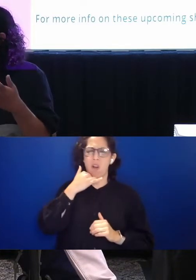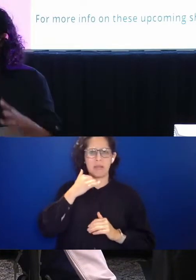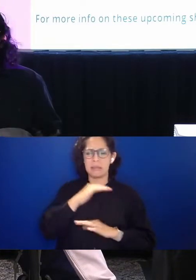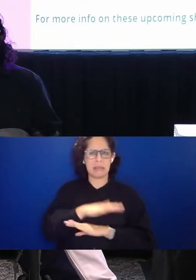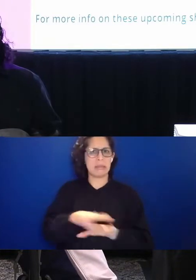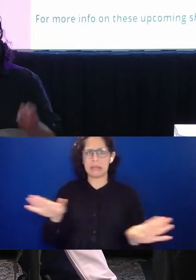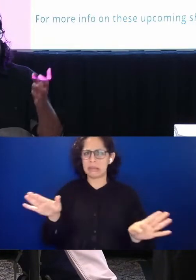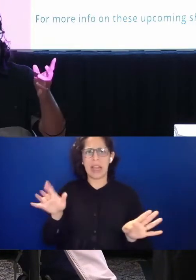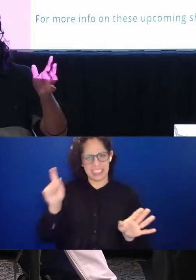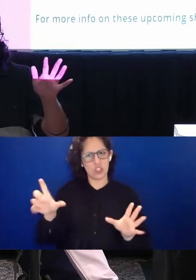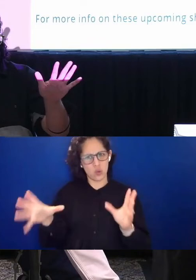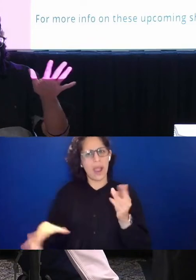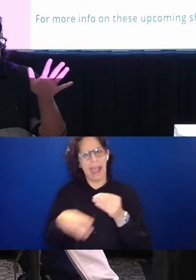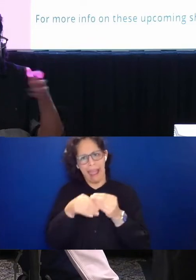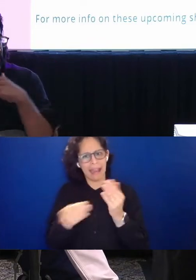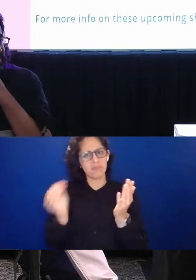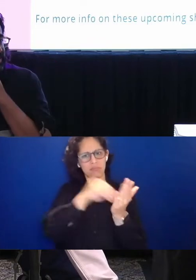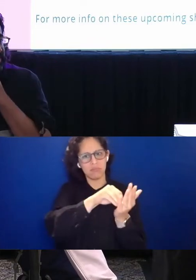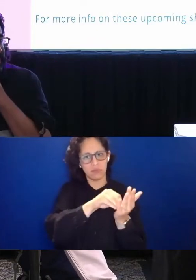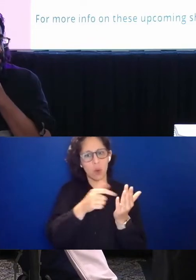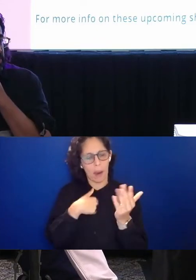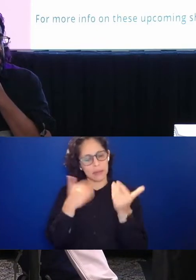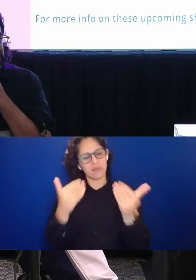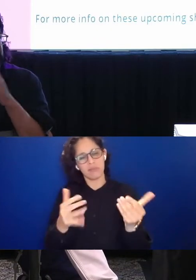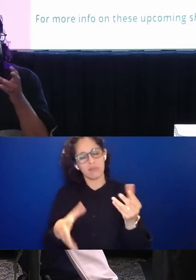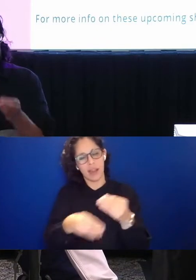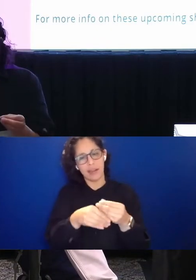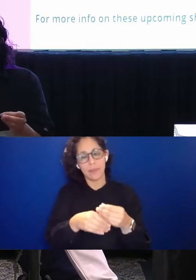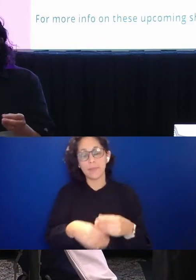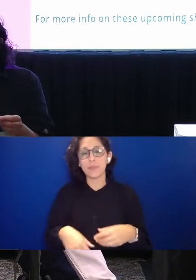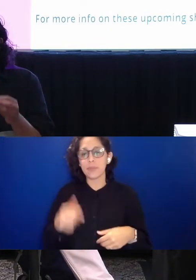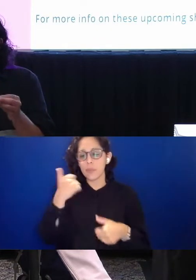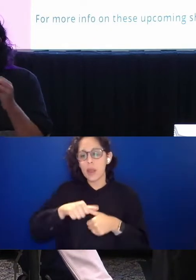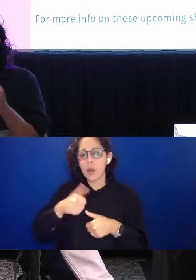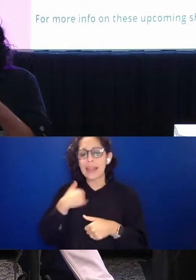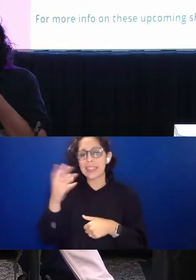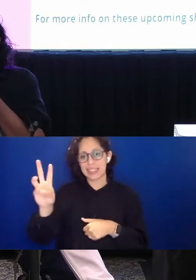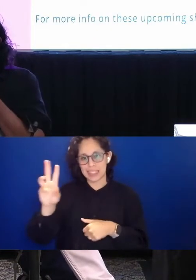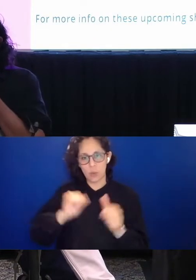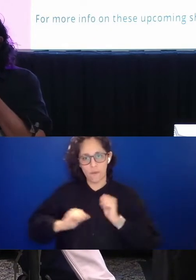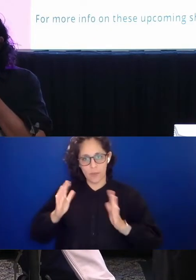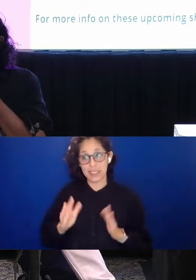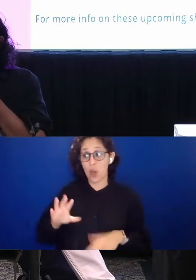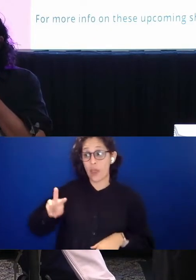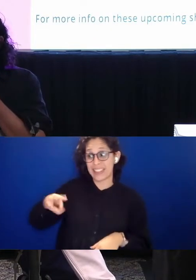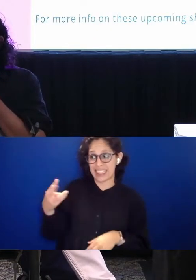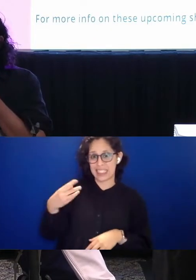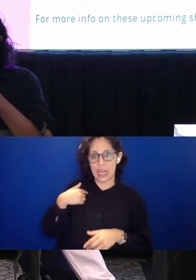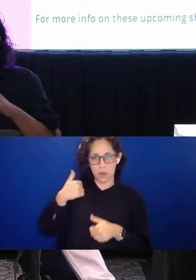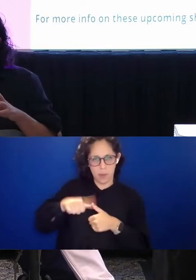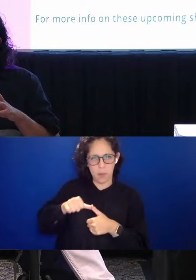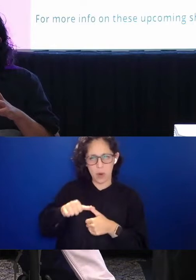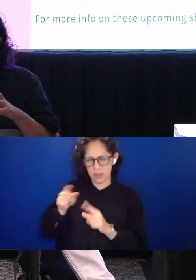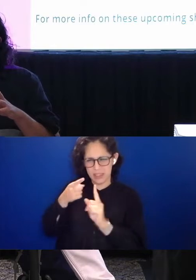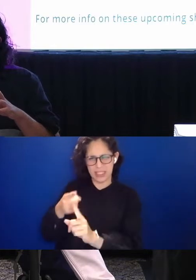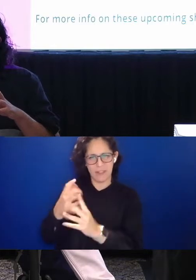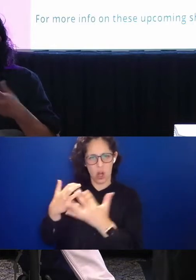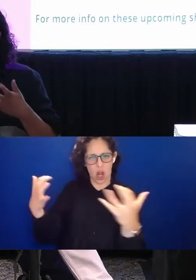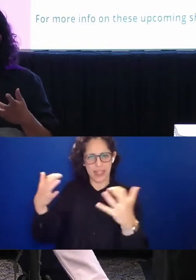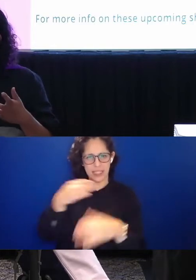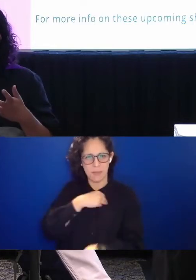show, right? Or like, we did 6 performances at the Kelly Strayhorn. On the 5th one, I had a specific audience member response